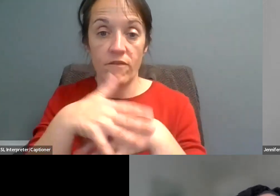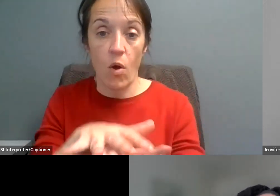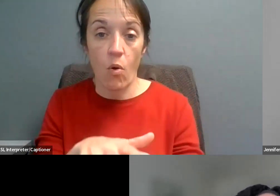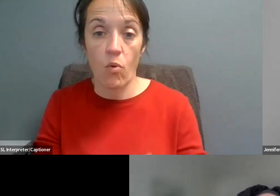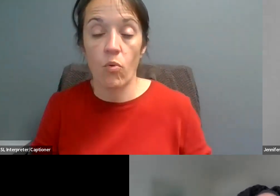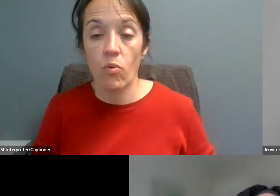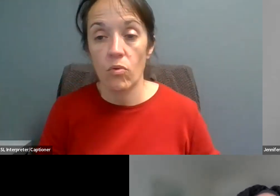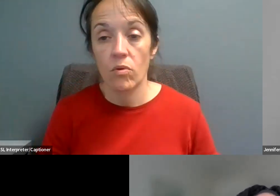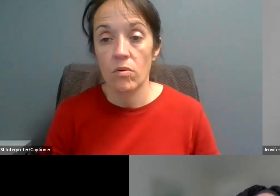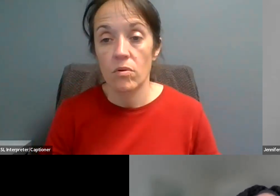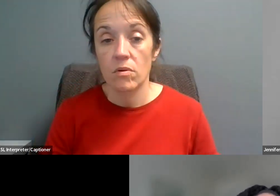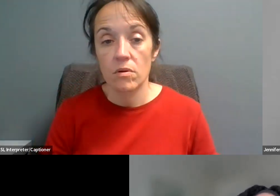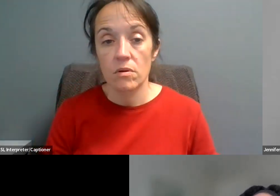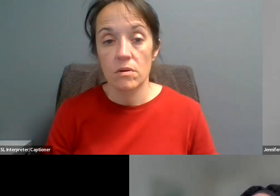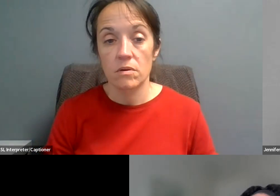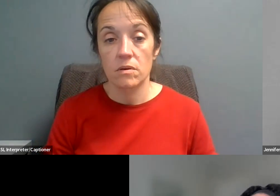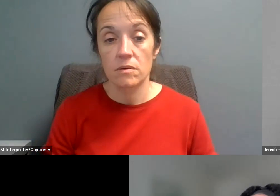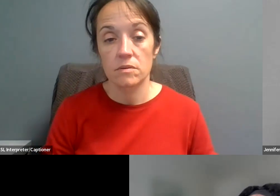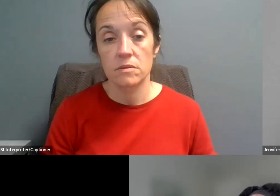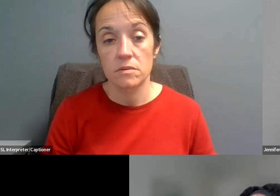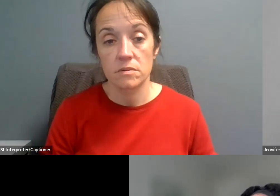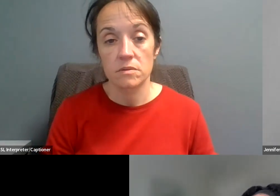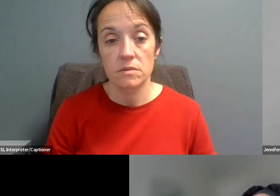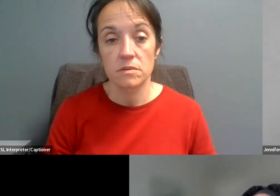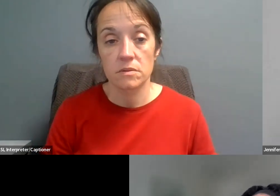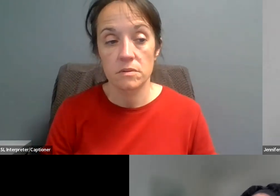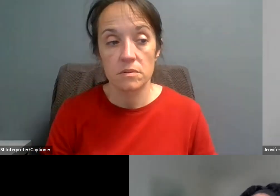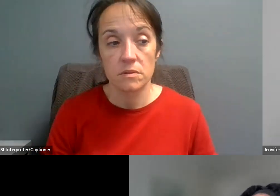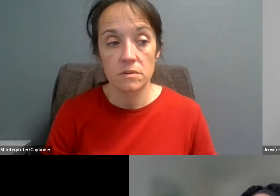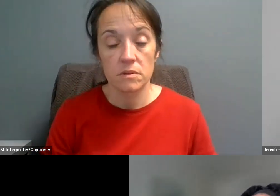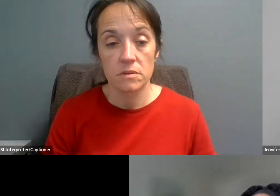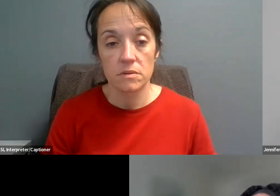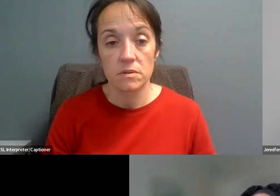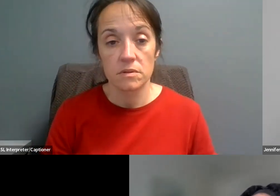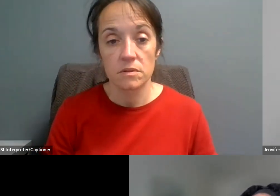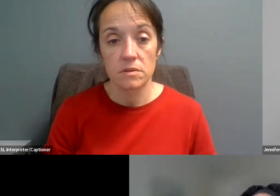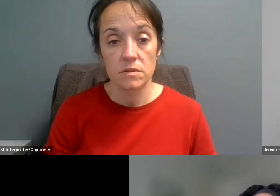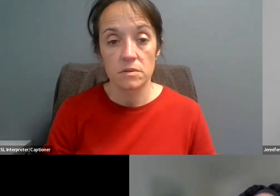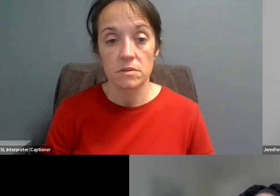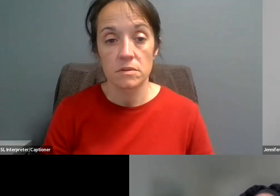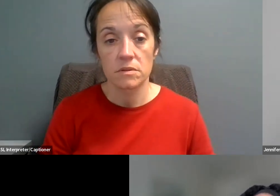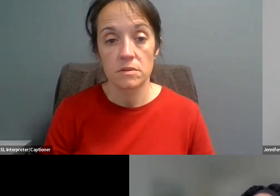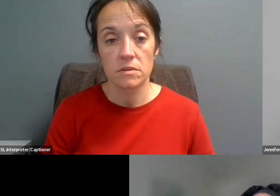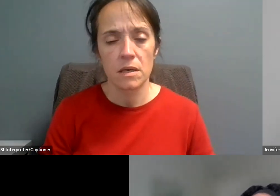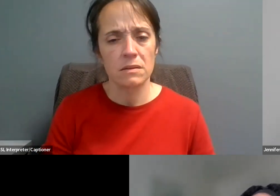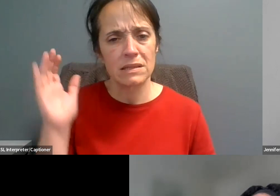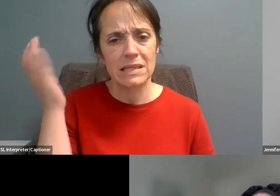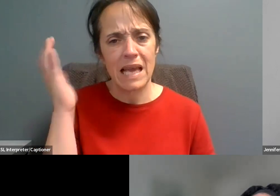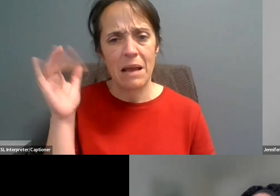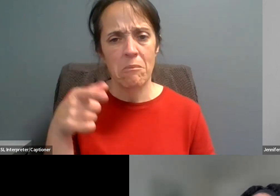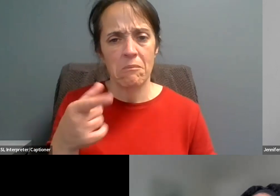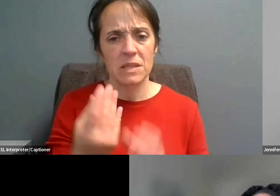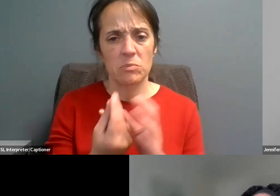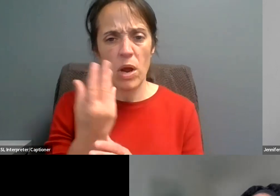Yeah, I actually think we're I think we're actually working on that this spring, Alexis. I'm not